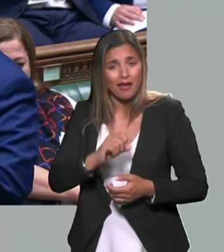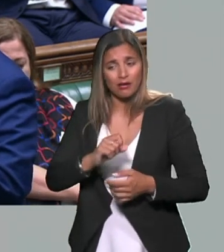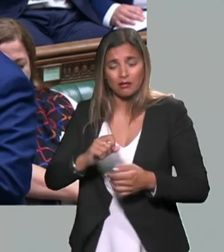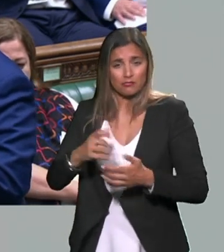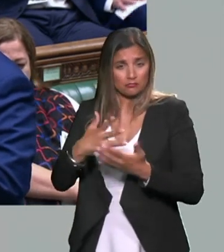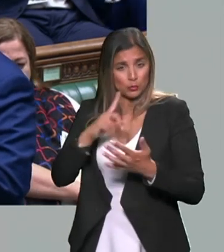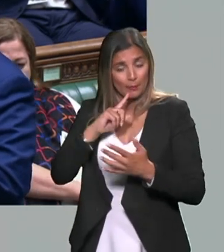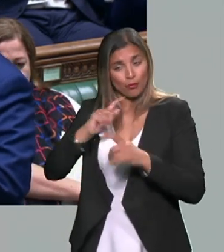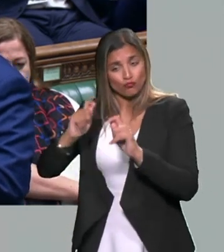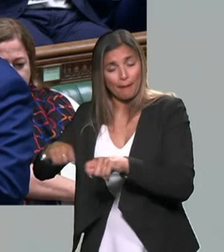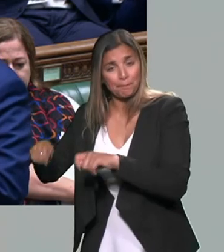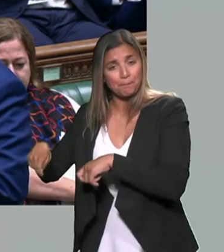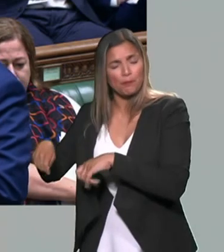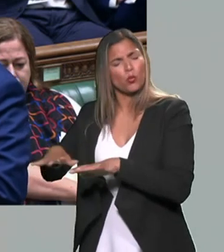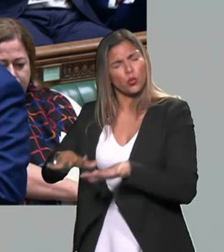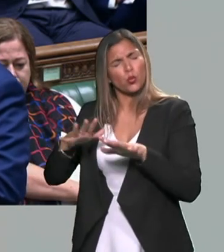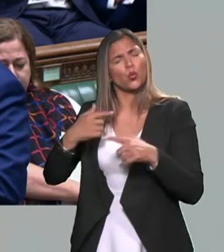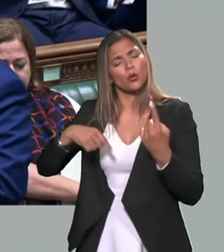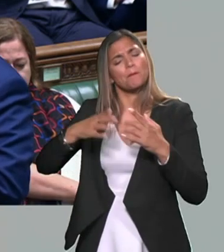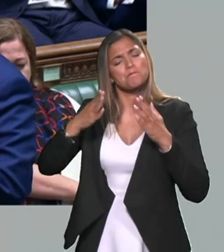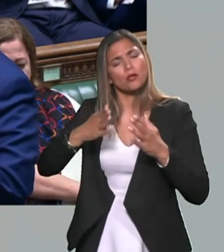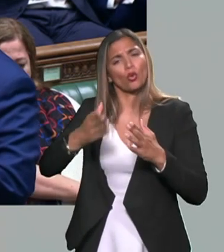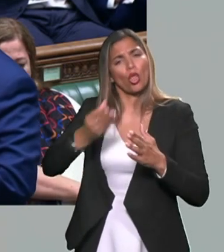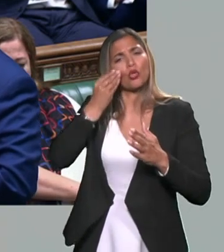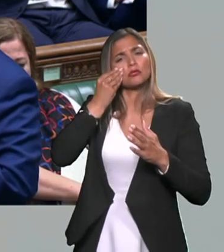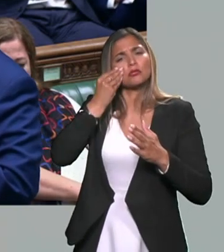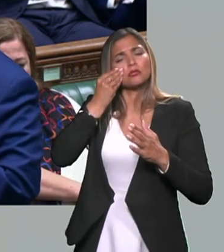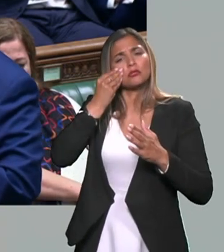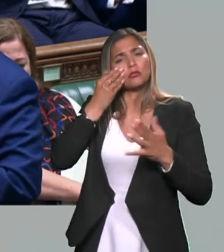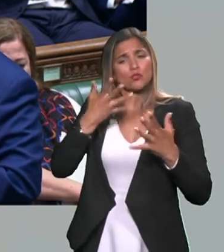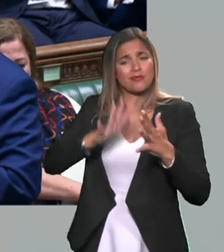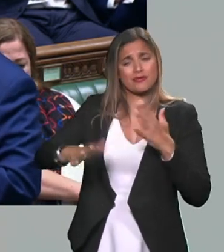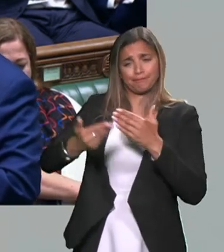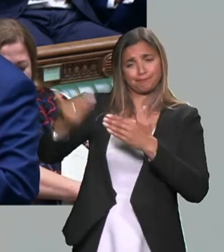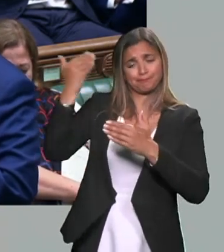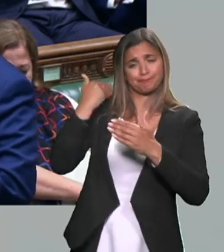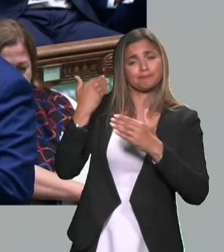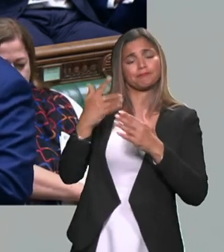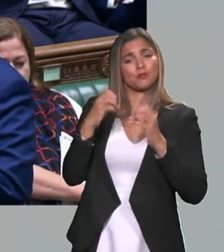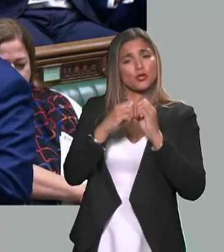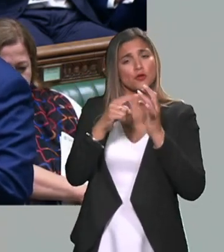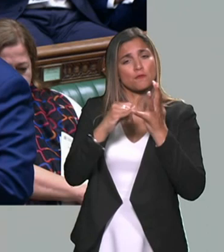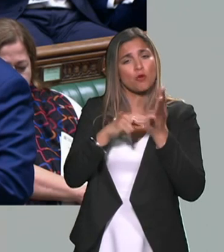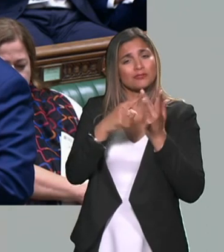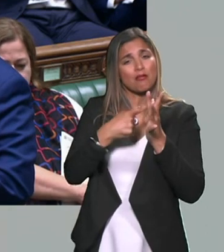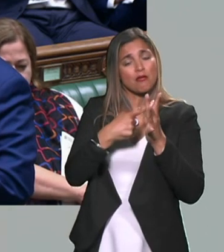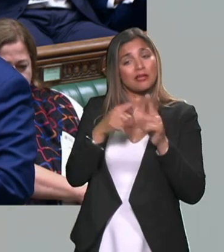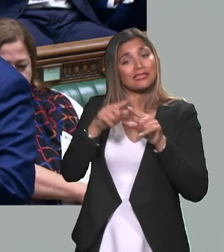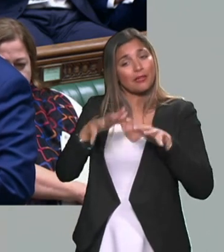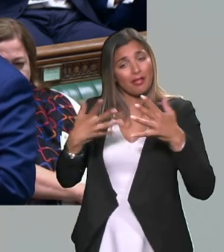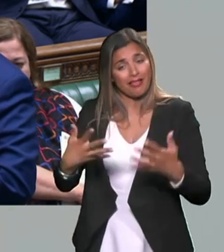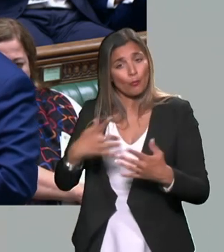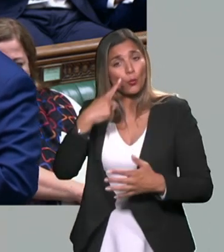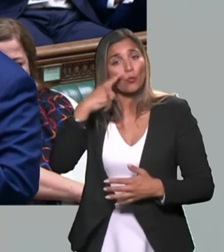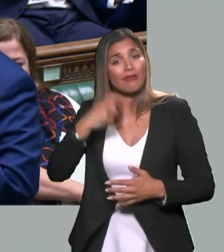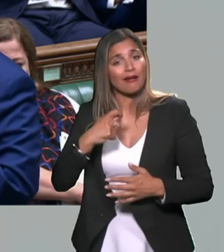many women. And that we must learn the lessons from that. And of course, at this time, we think very much of those in Ukraine that are facing a war criminal and make